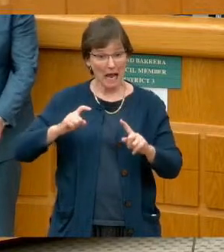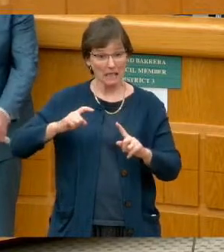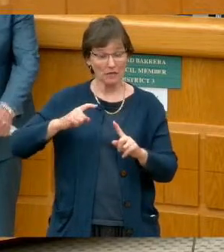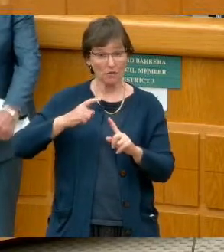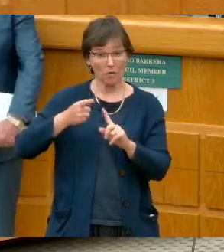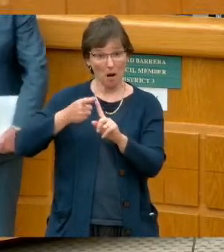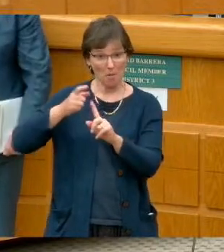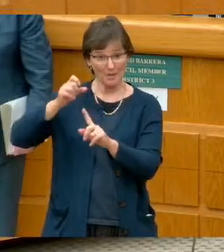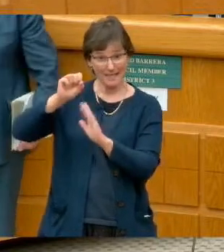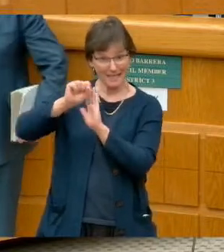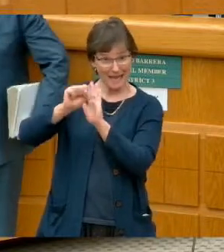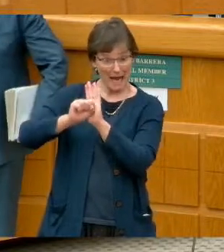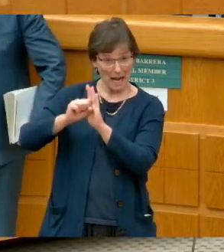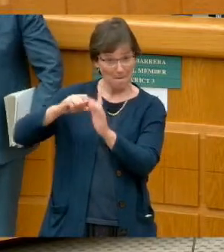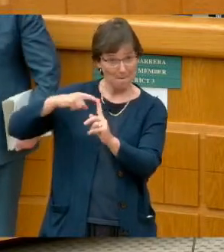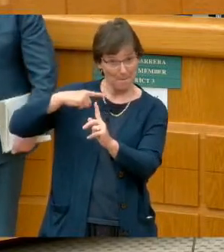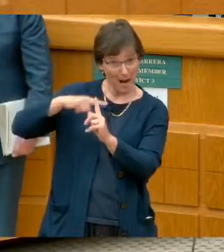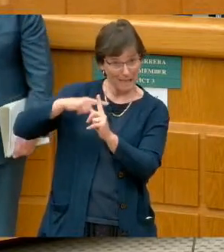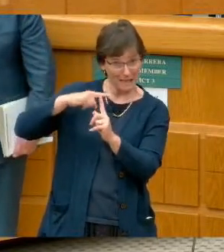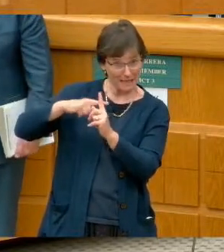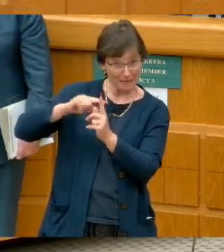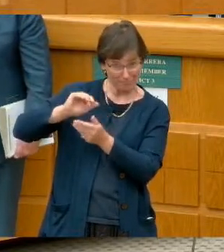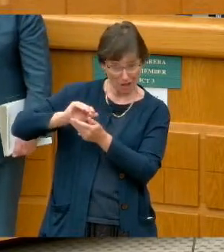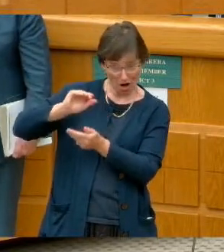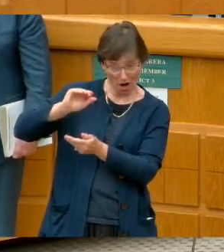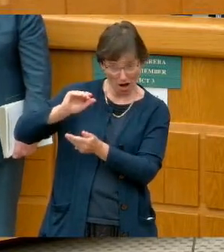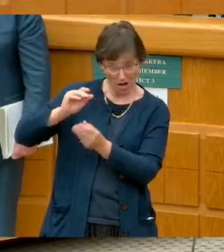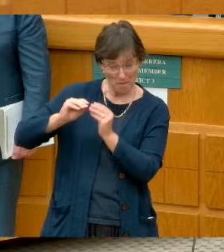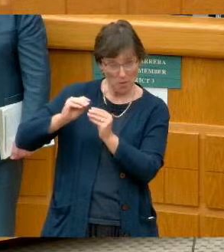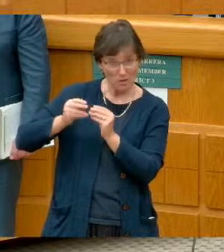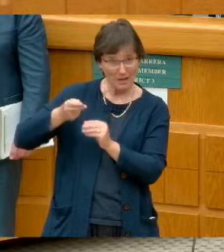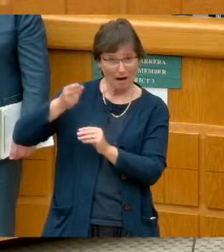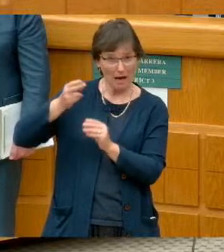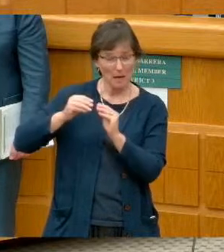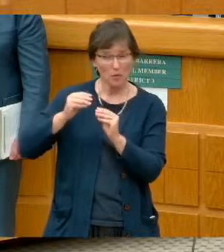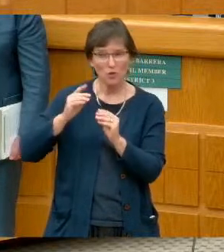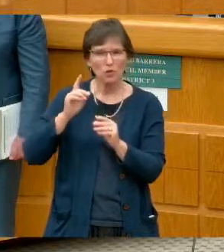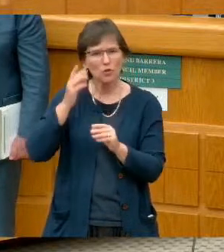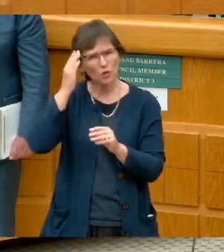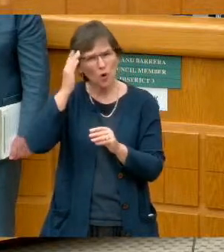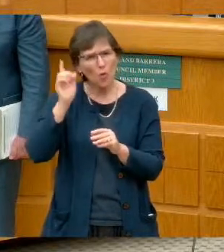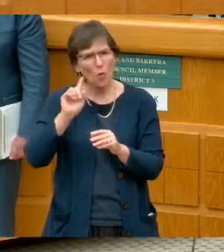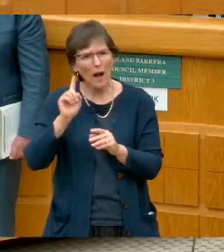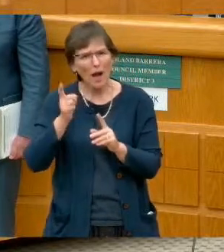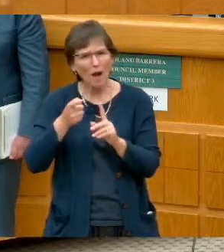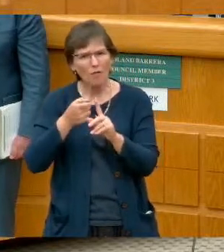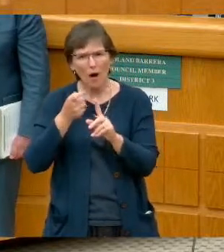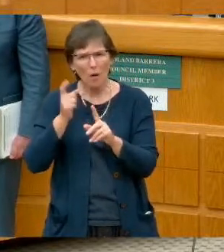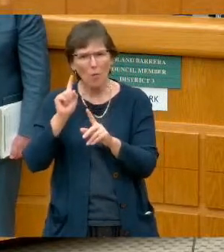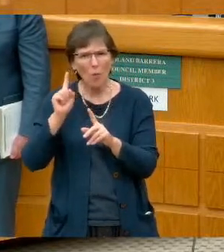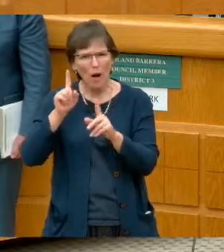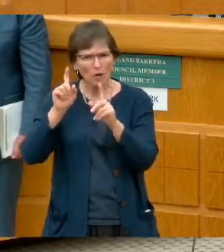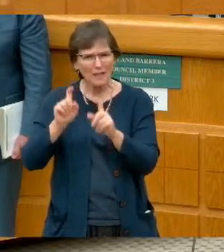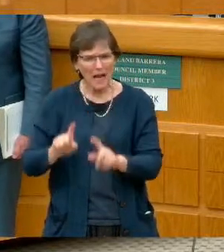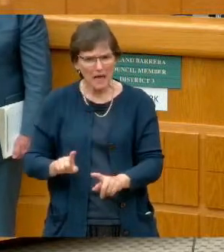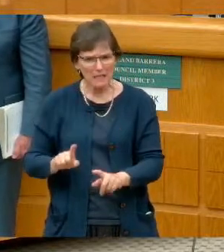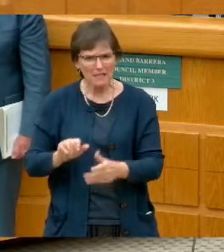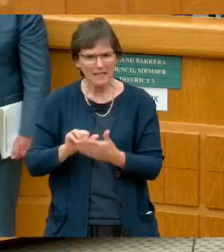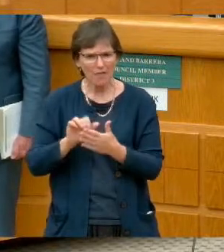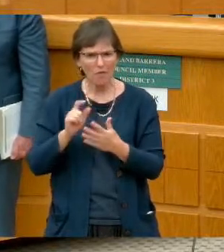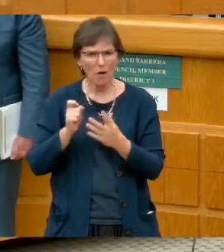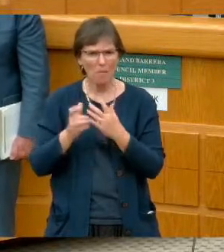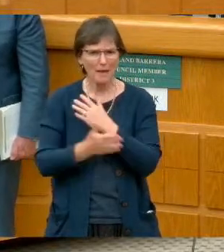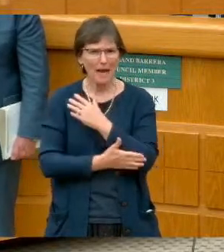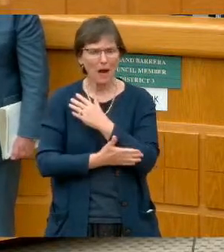The positive tests that came from the state, do we know where they came from? Or were they National Guard tests from other counties, private